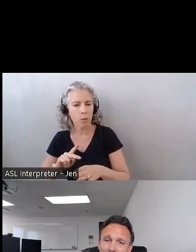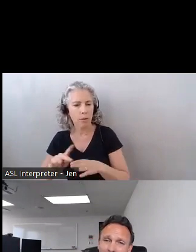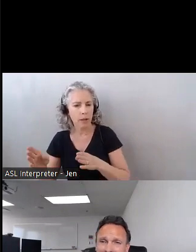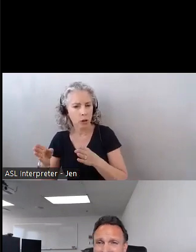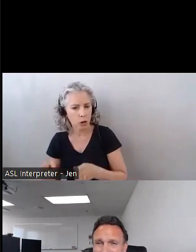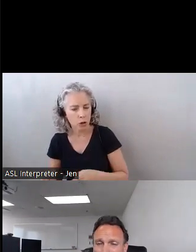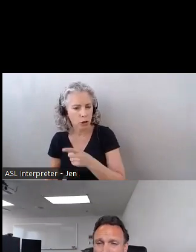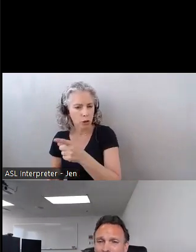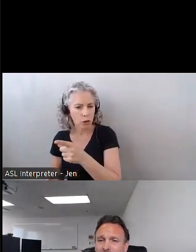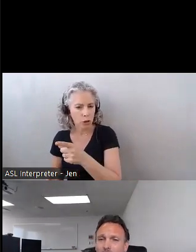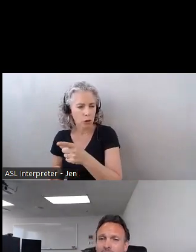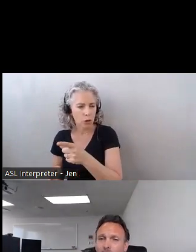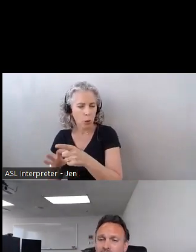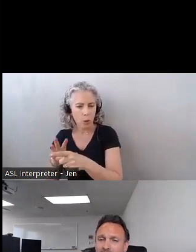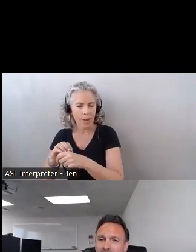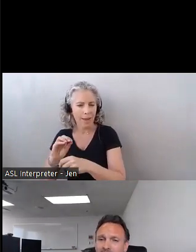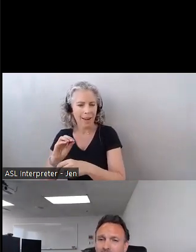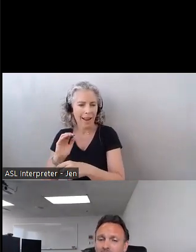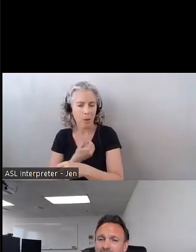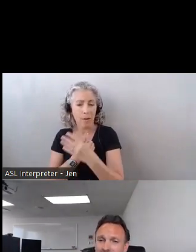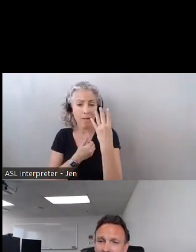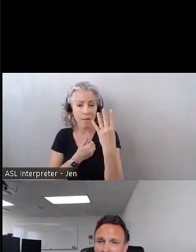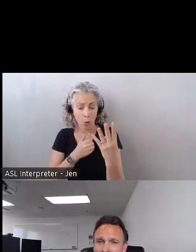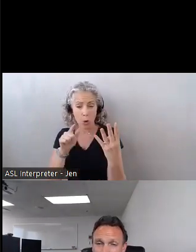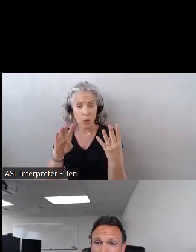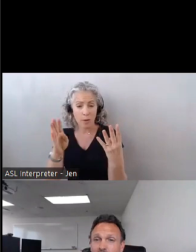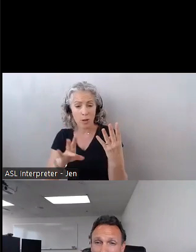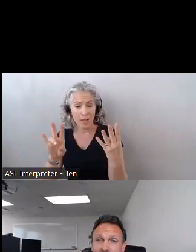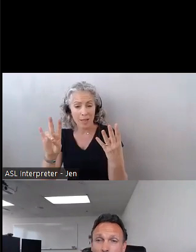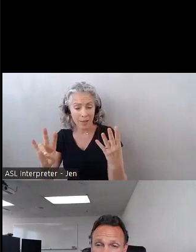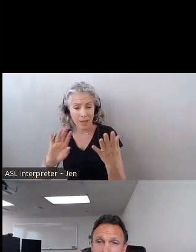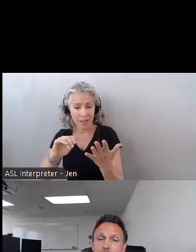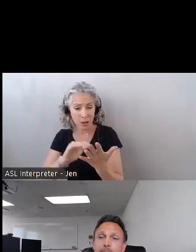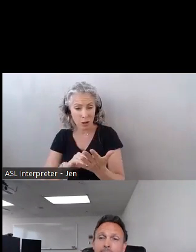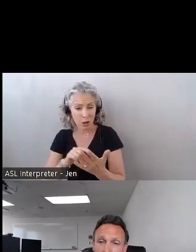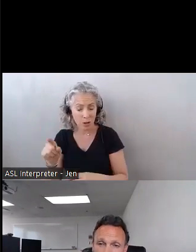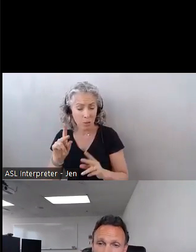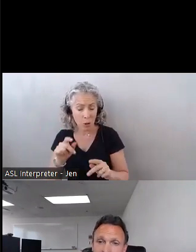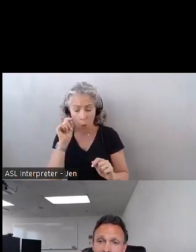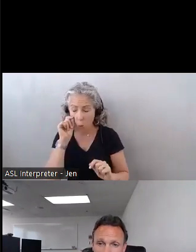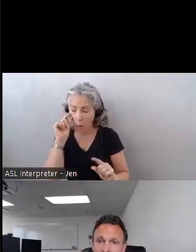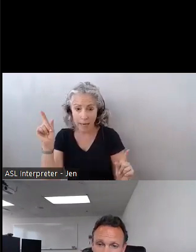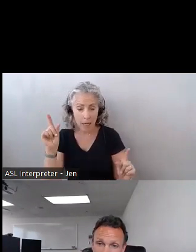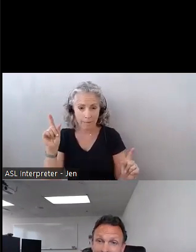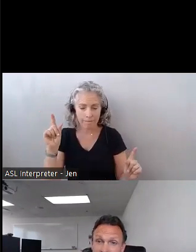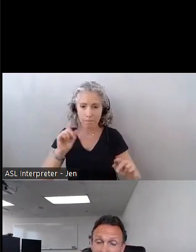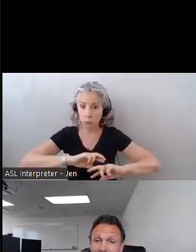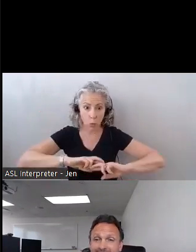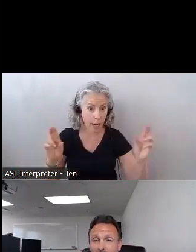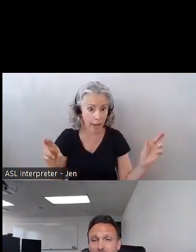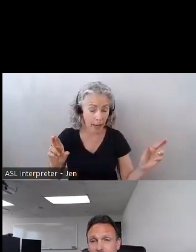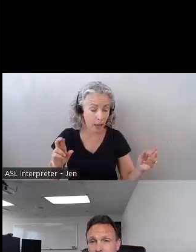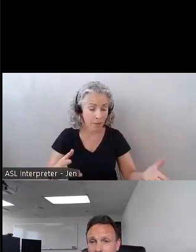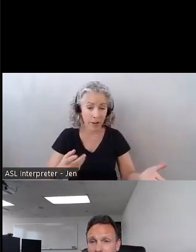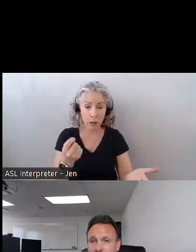one of our 4 24/7 crisis centers. So it's someone that's awake, alert, and providing treatment